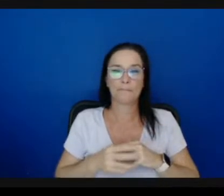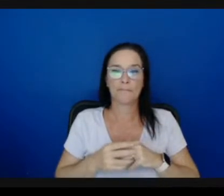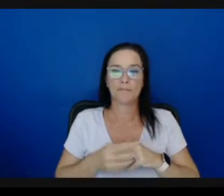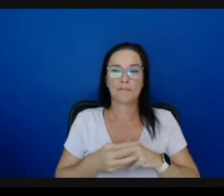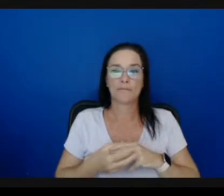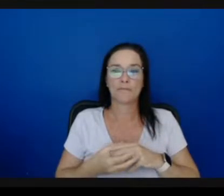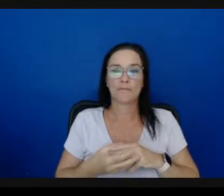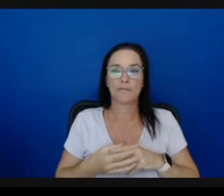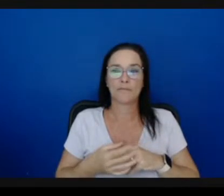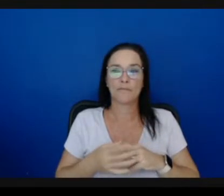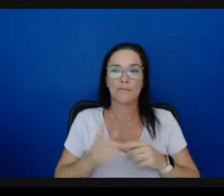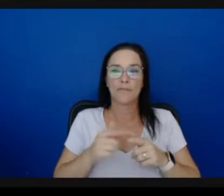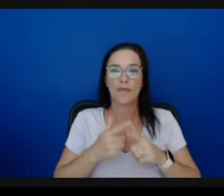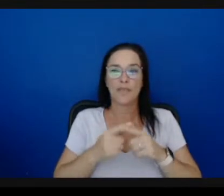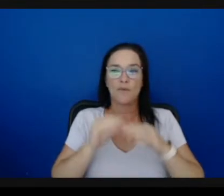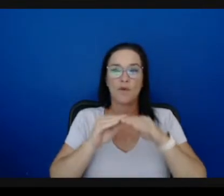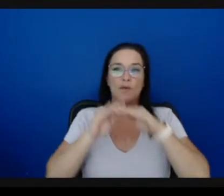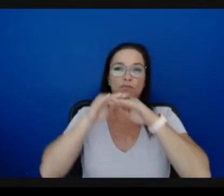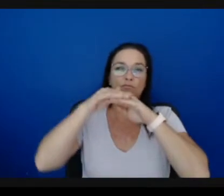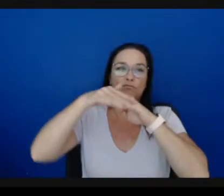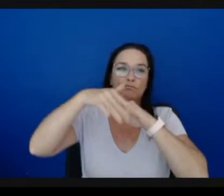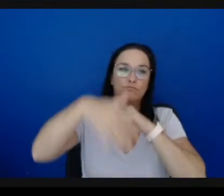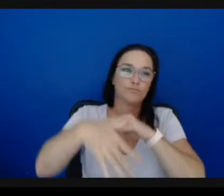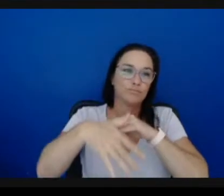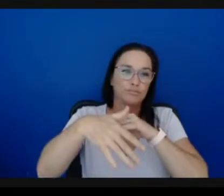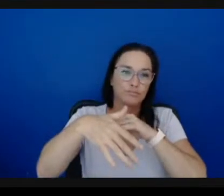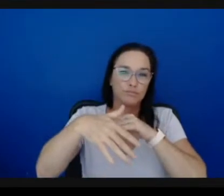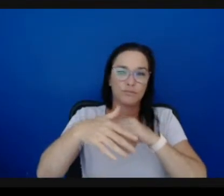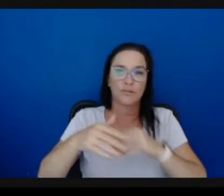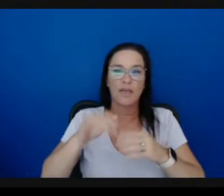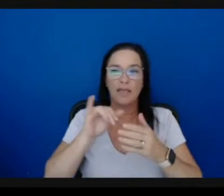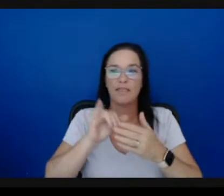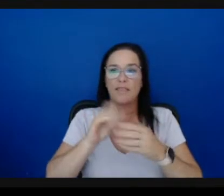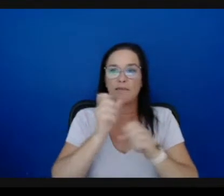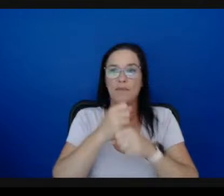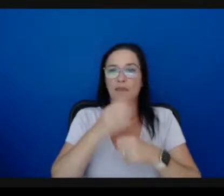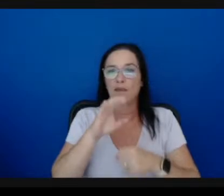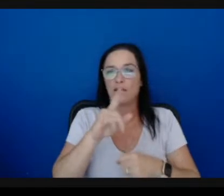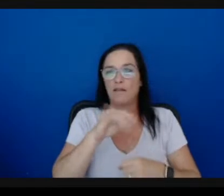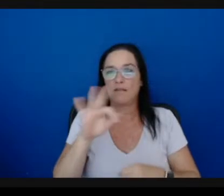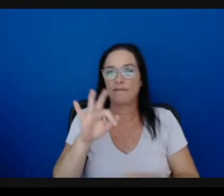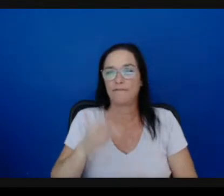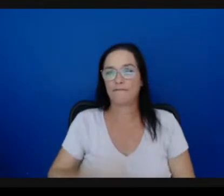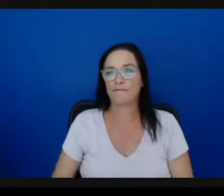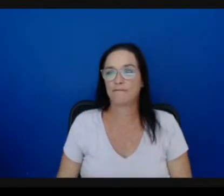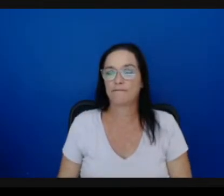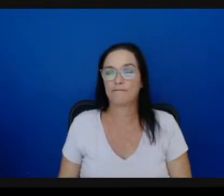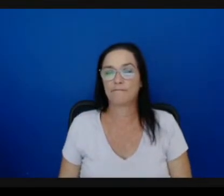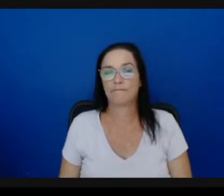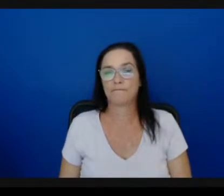broke and lava came flowing down, that's what this clip was from right there.